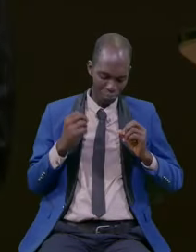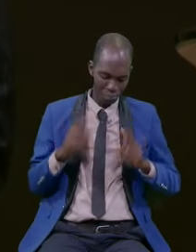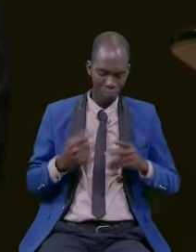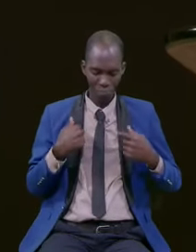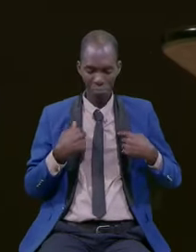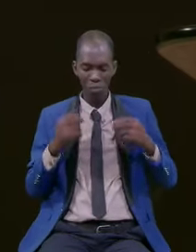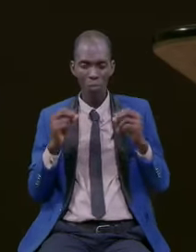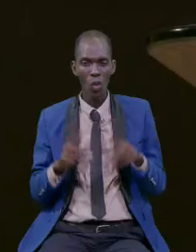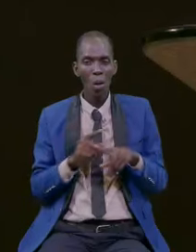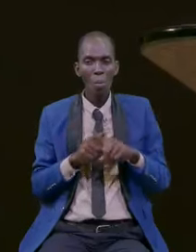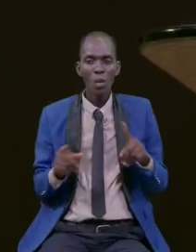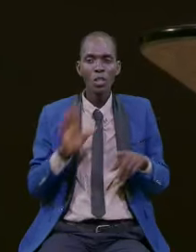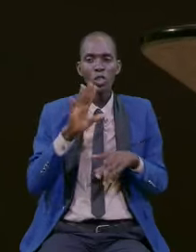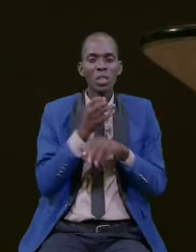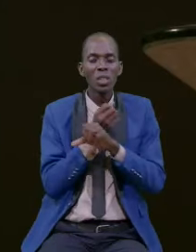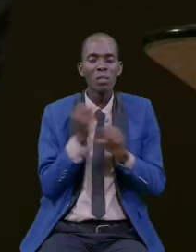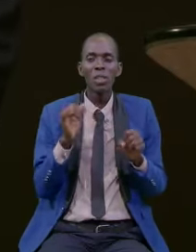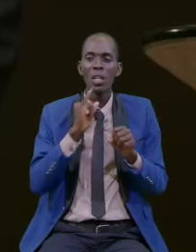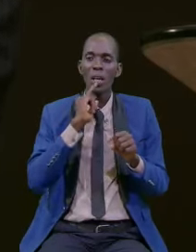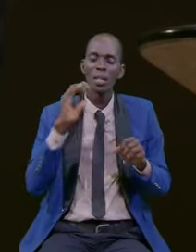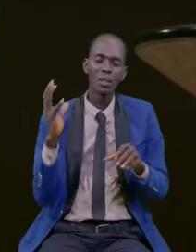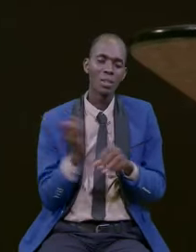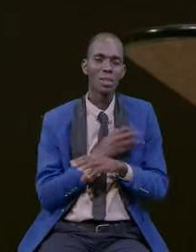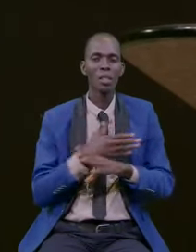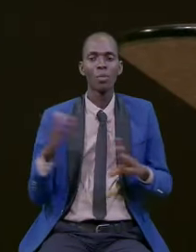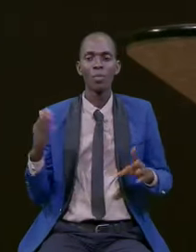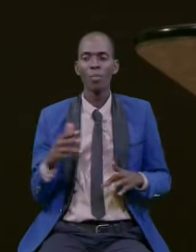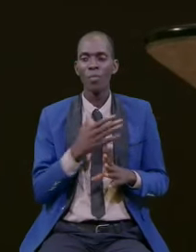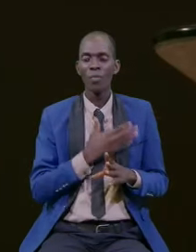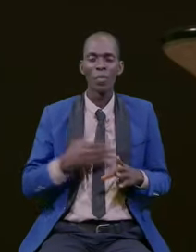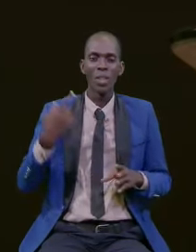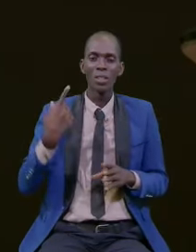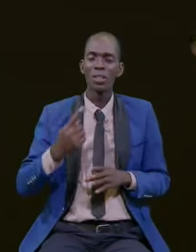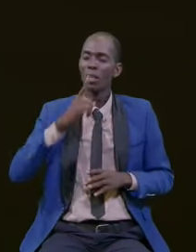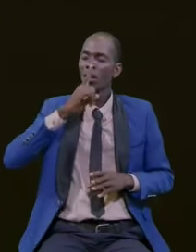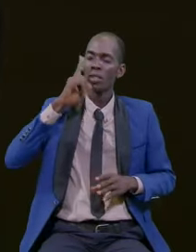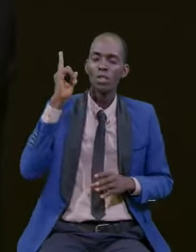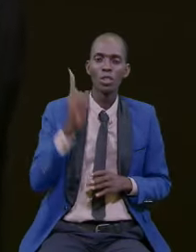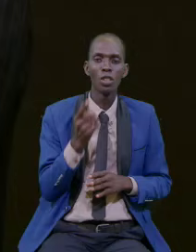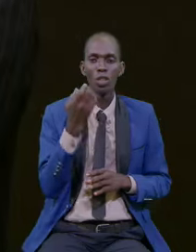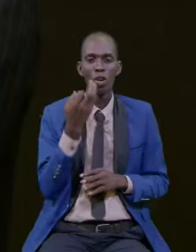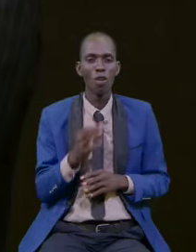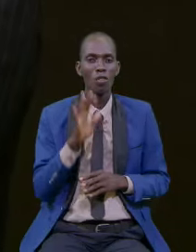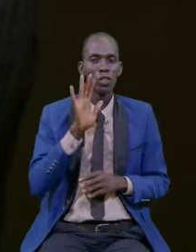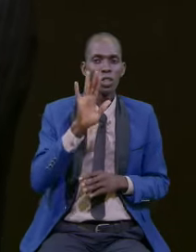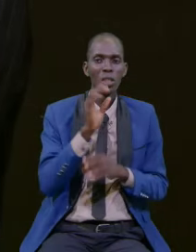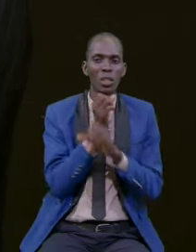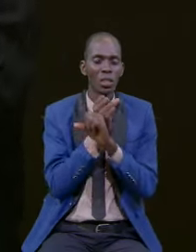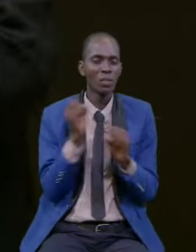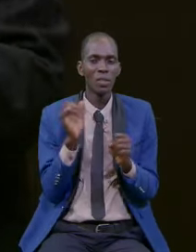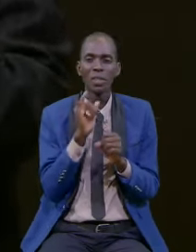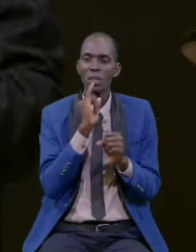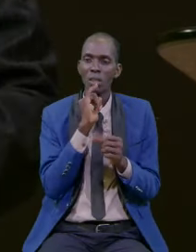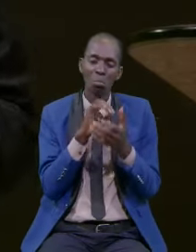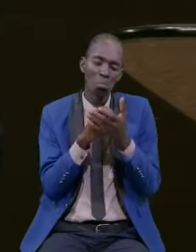gone. And the joy of salvation is gone. And the certainty of salvation is gone.